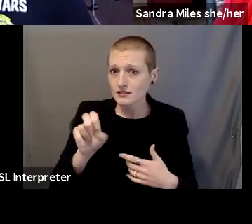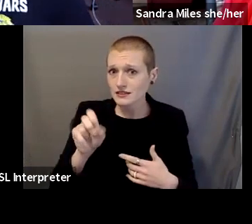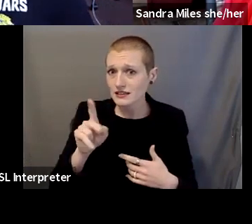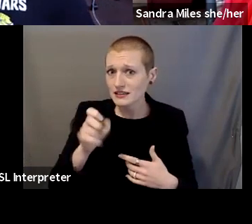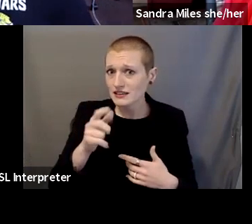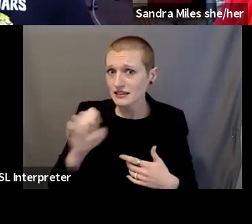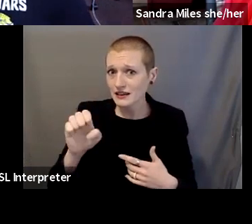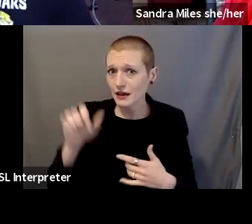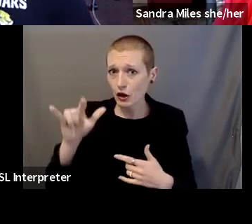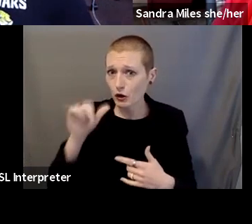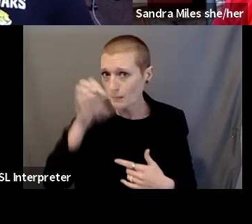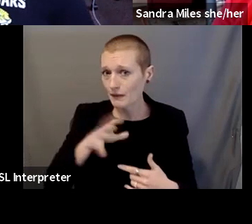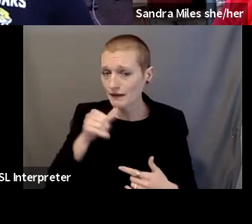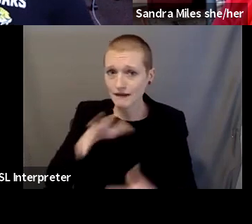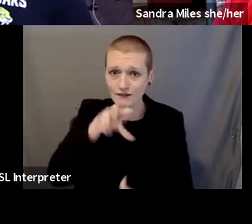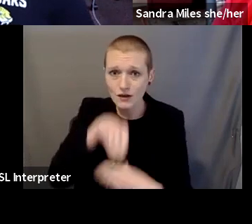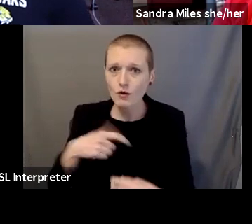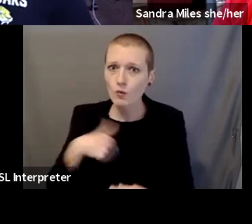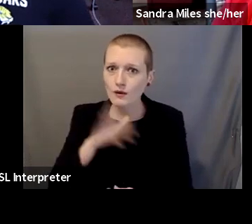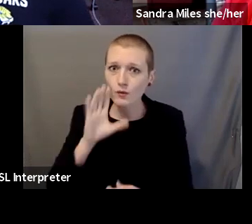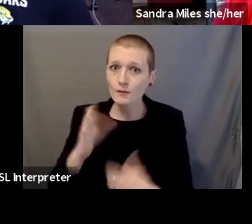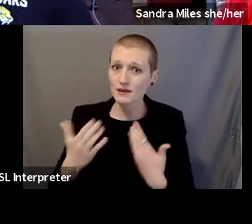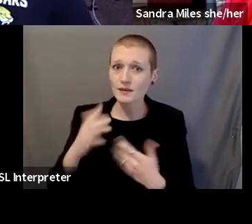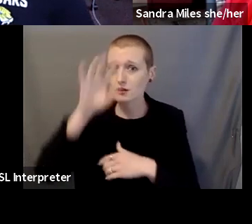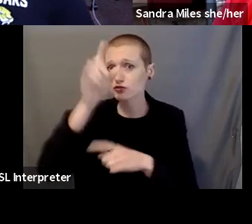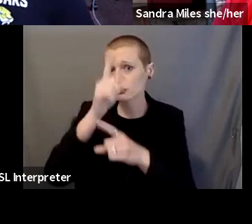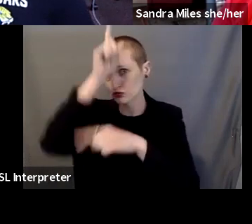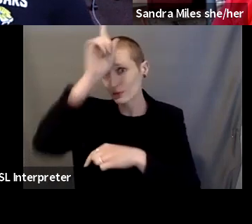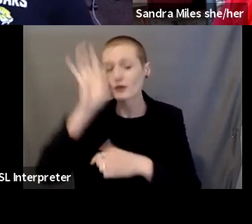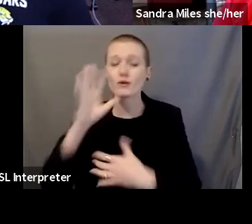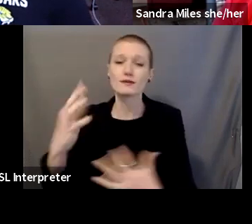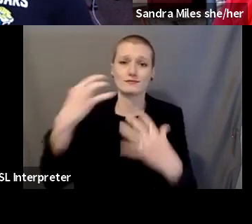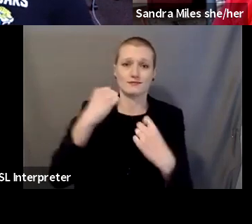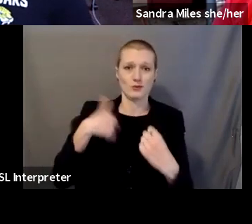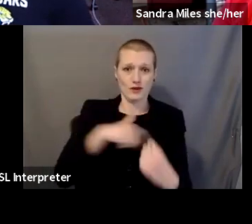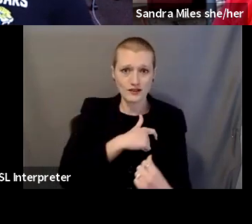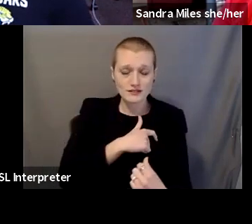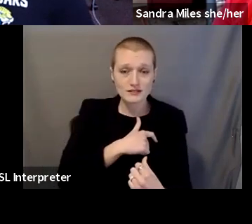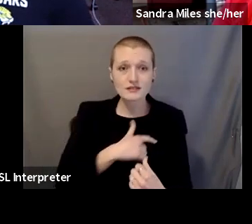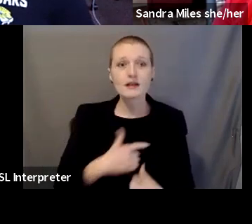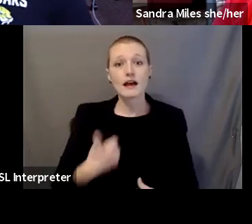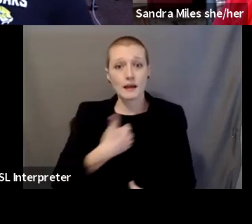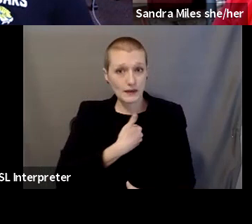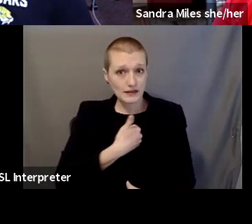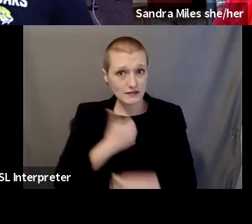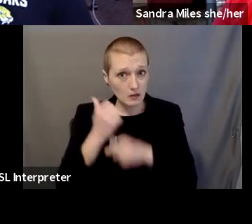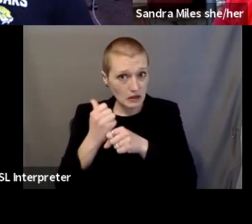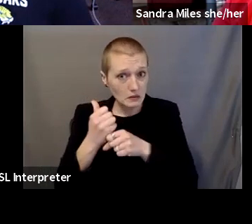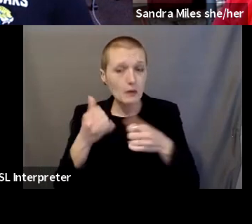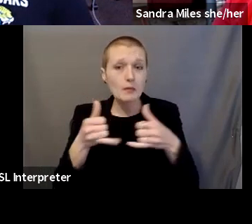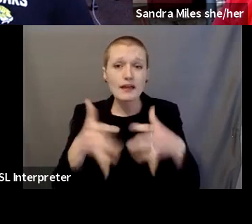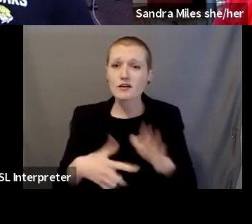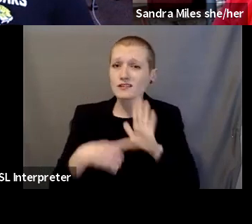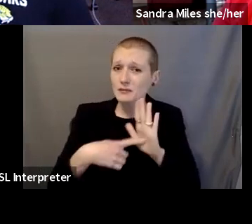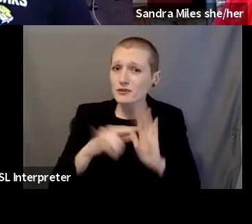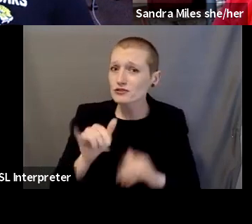to recognize that. Being a baseball player, Jackie Robinson means the world to me. One of the biggest honors I ever had was